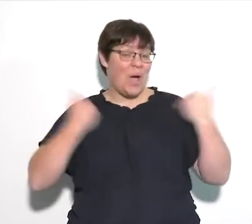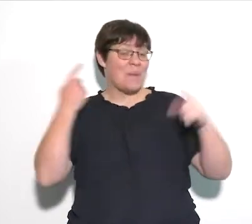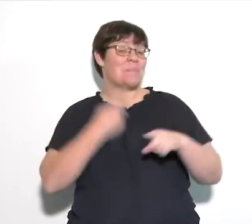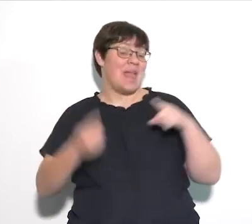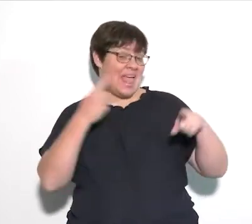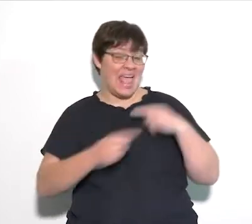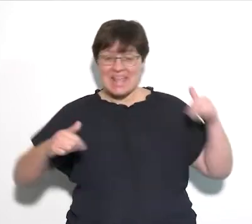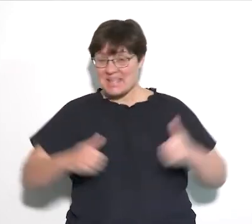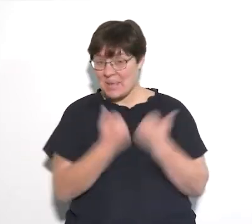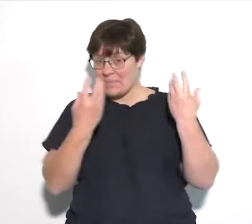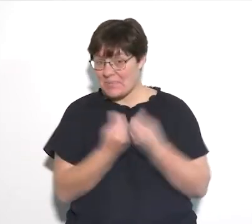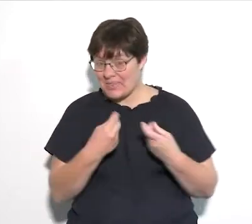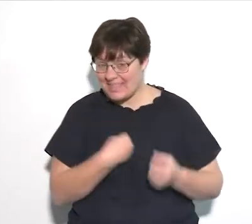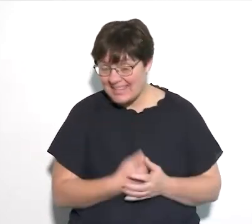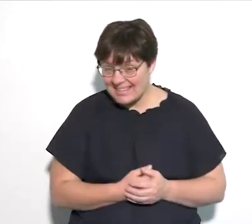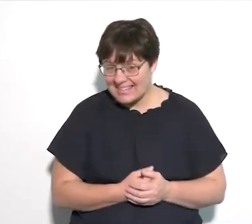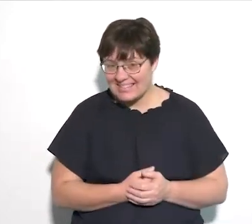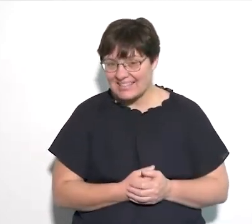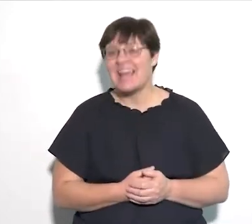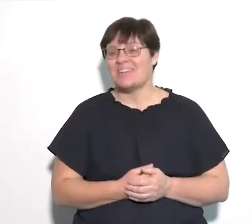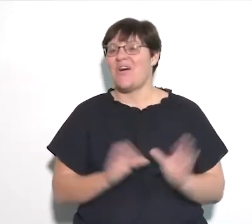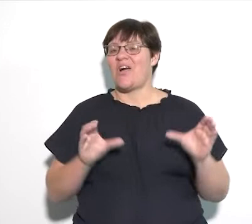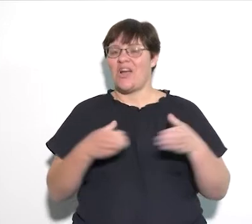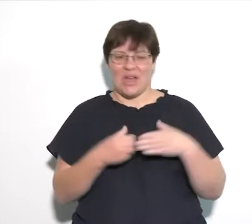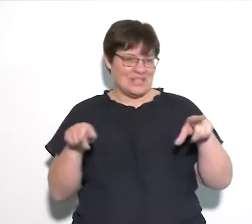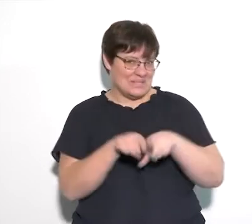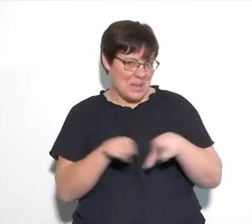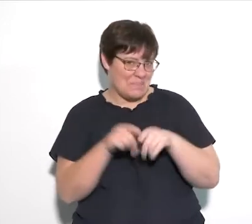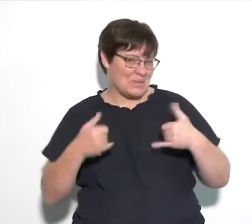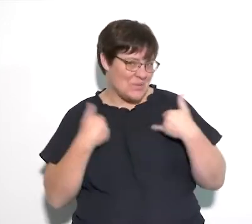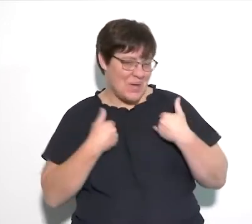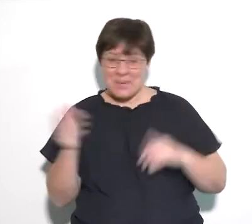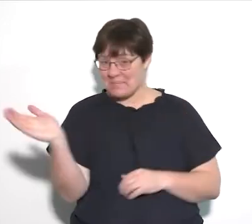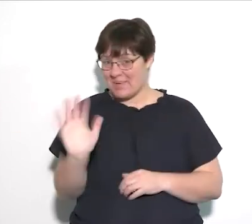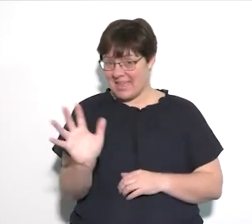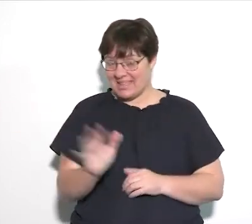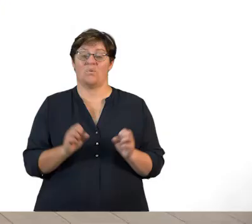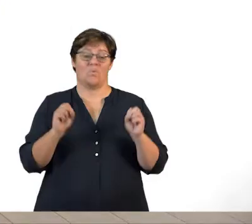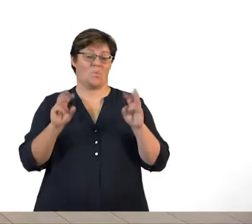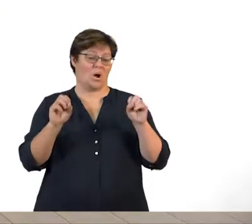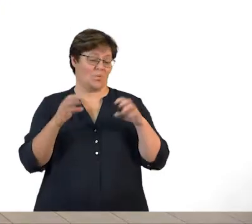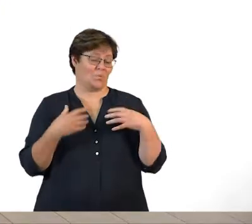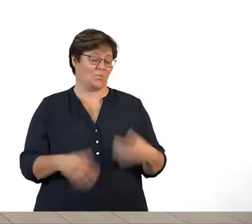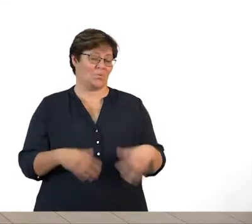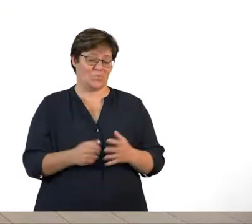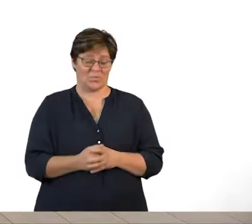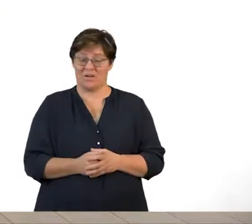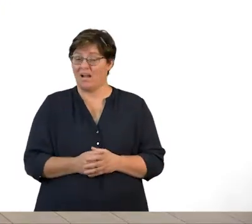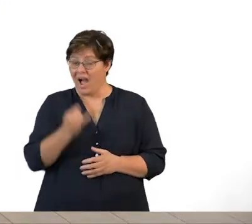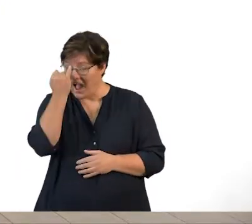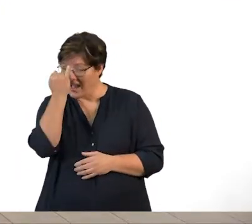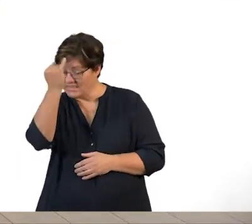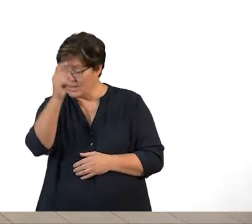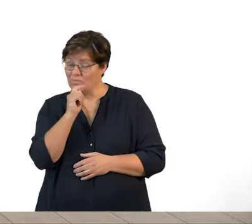playing the laterality game with me. Hope you have lots of fun in your classrooms too. Bye. Wow, what